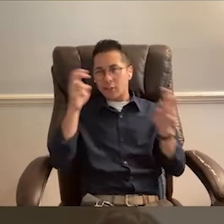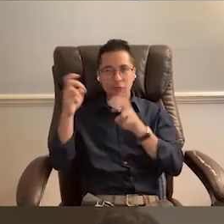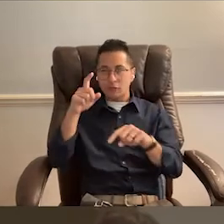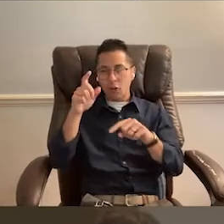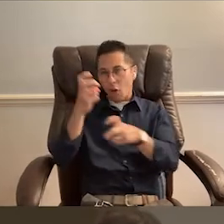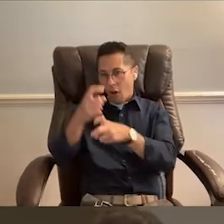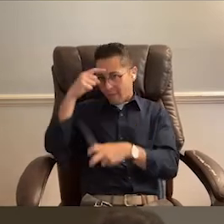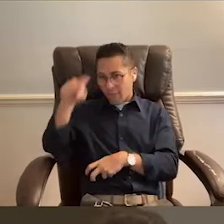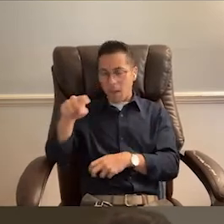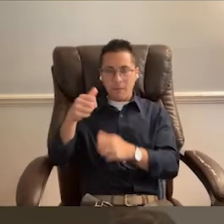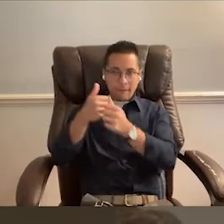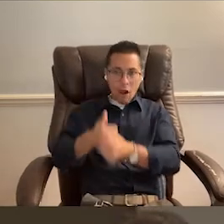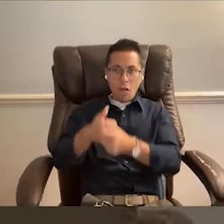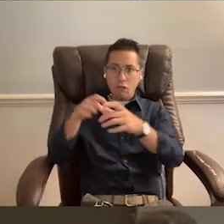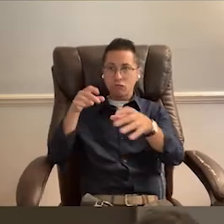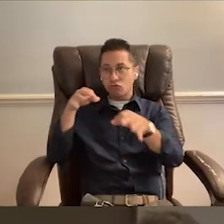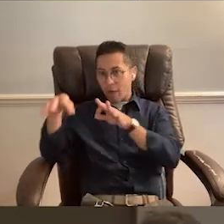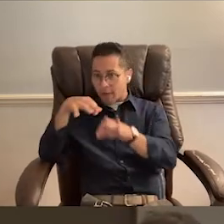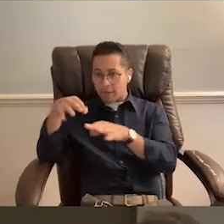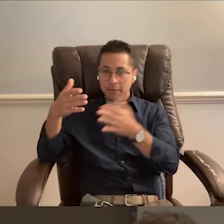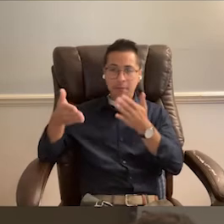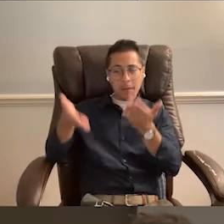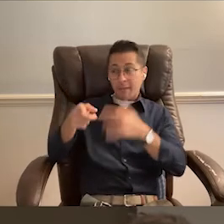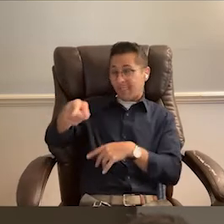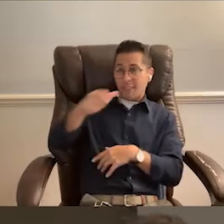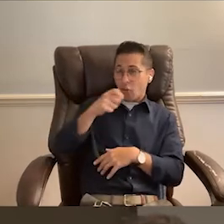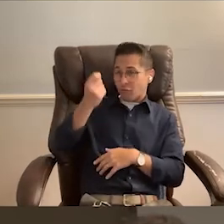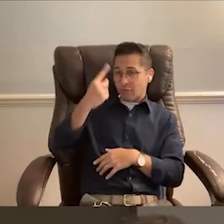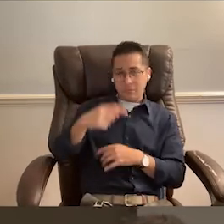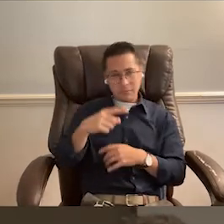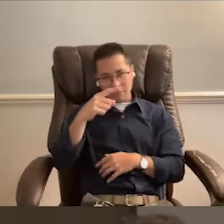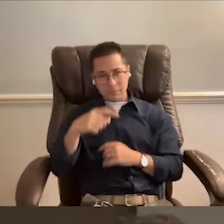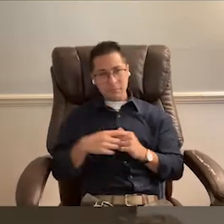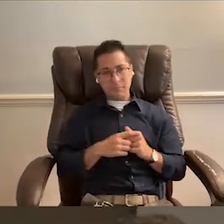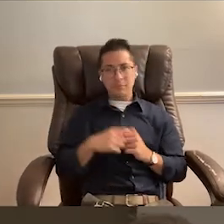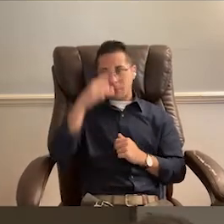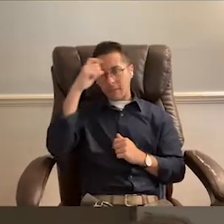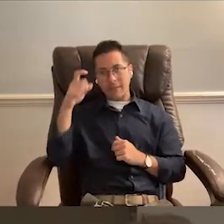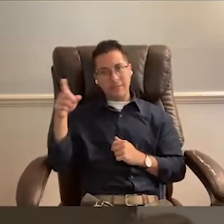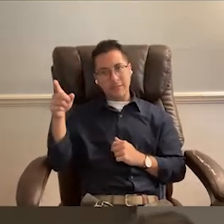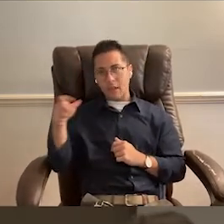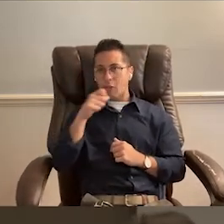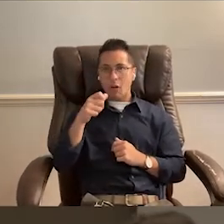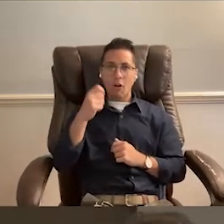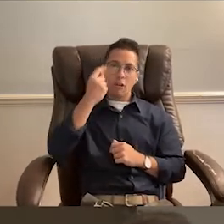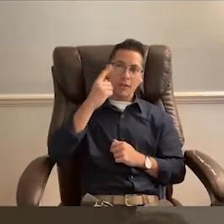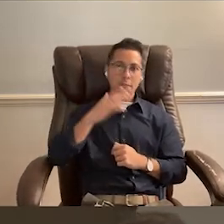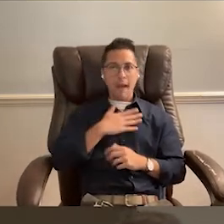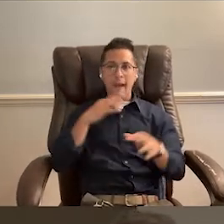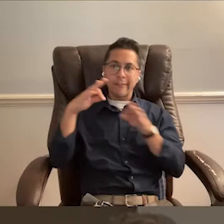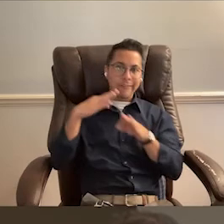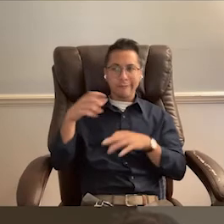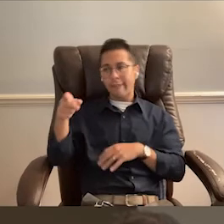just be your child just might have another issue that's difficult for them to follow the instructions, or it's maybe said in a way they don't understand. So